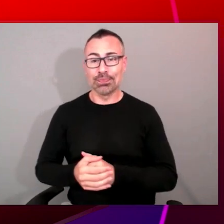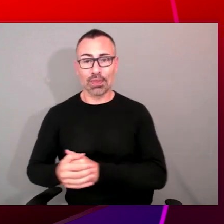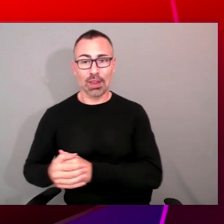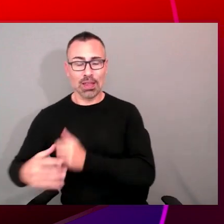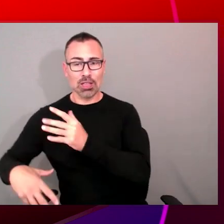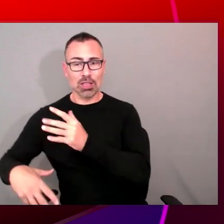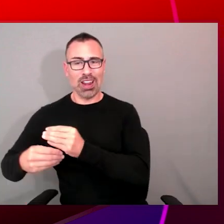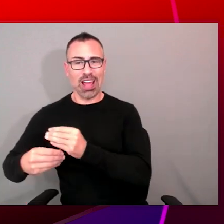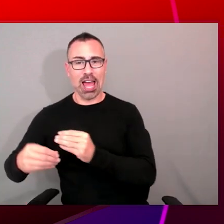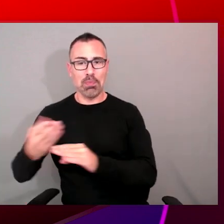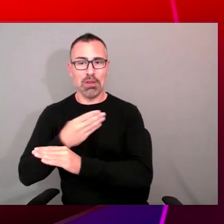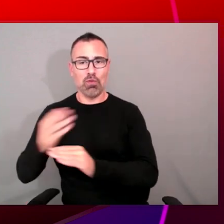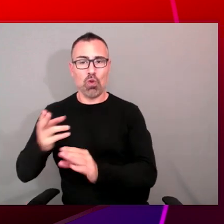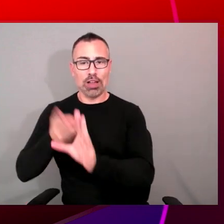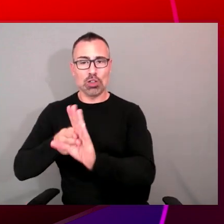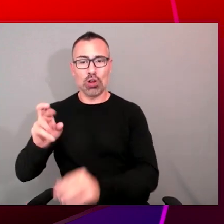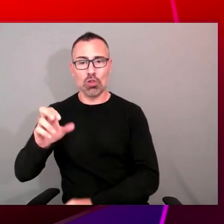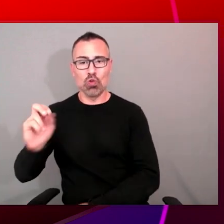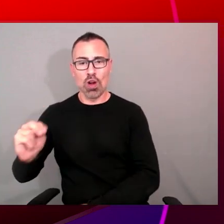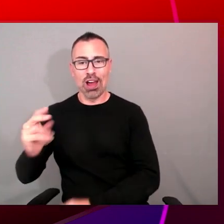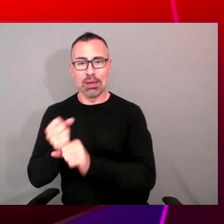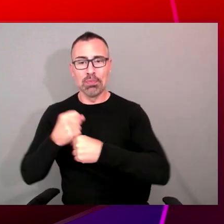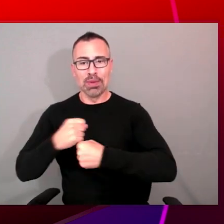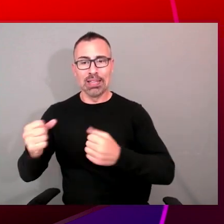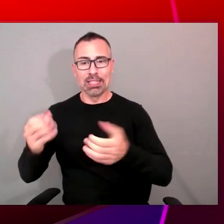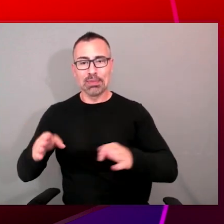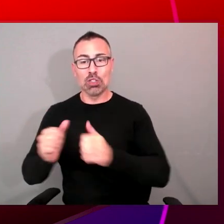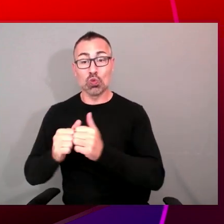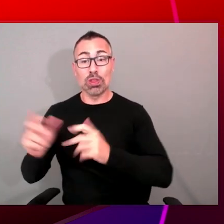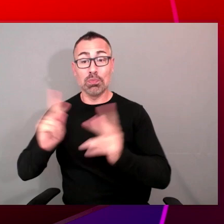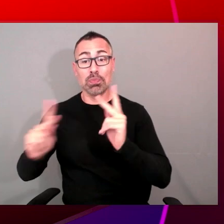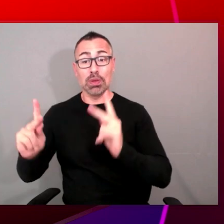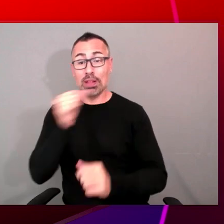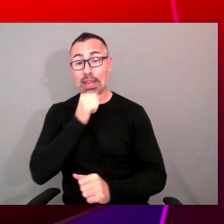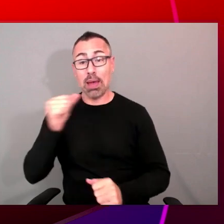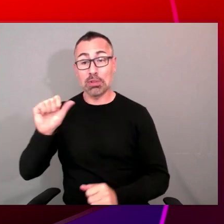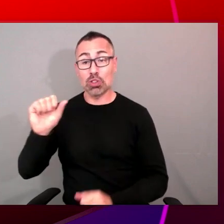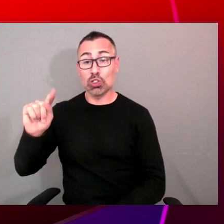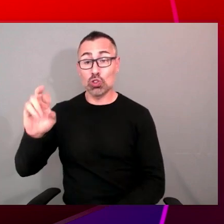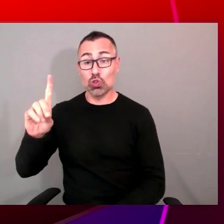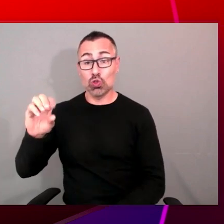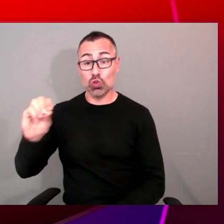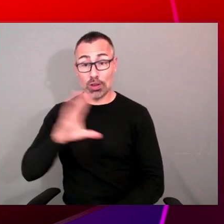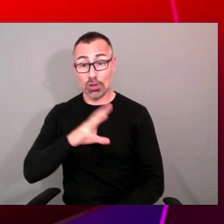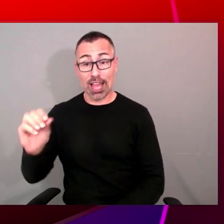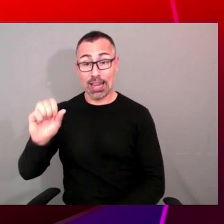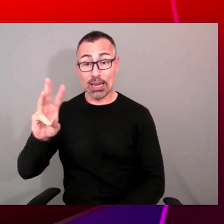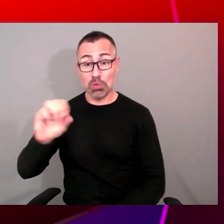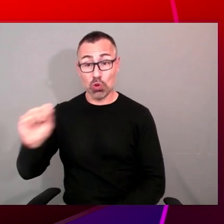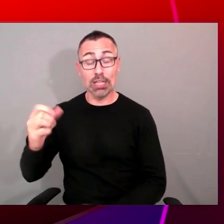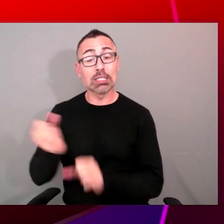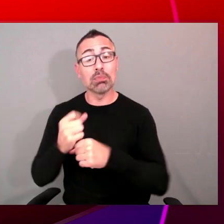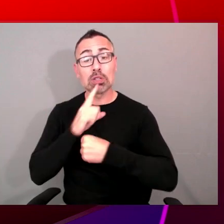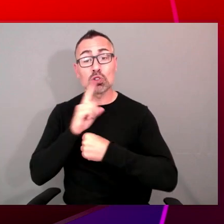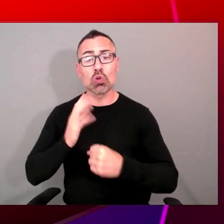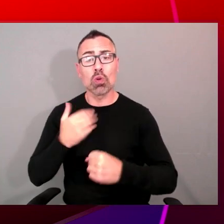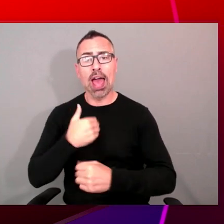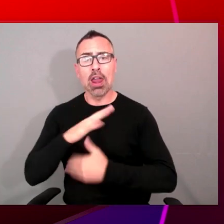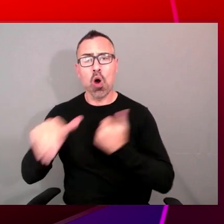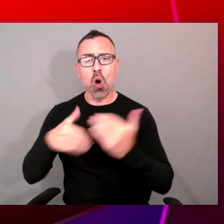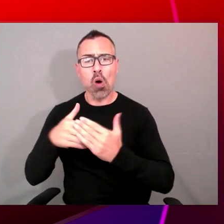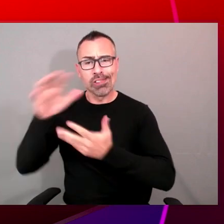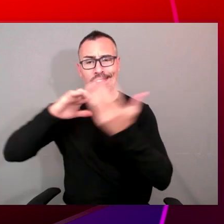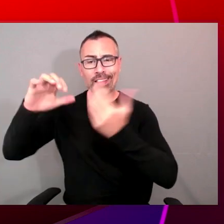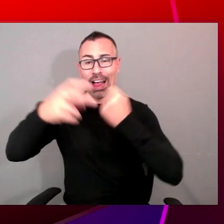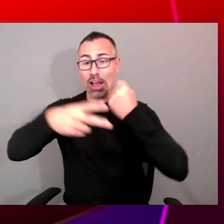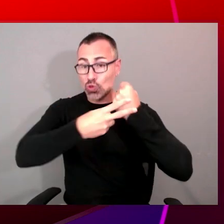had made some deals with the folks at Amazon Studios and AWS to make sure that we had all the cloud storage, all the virtual processing that we would